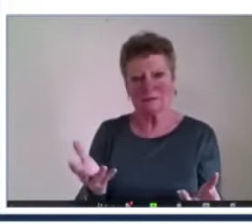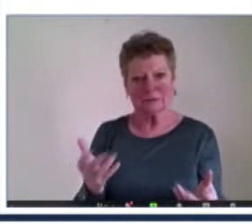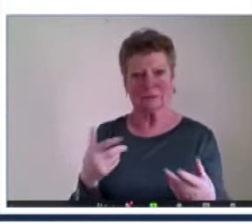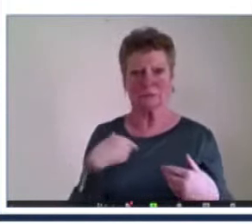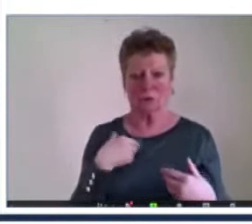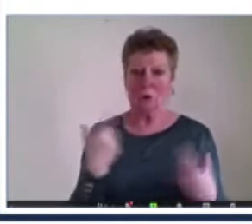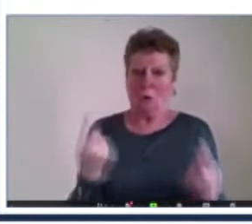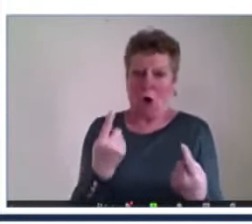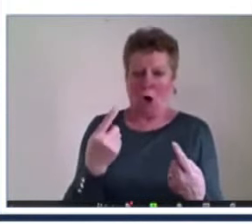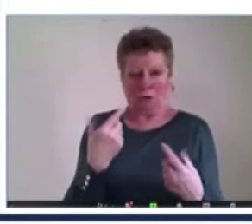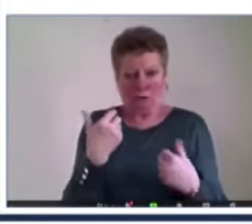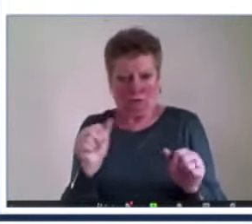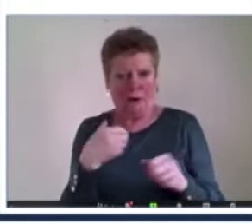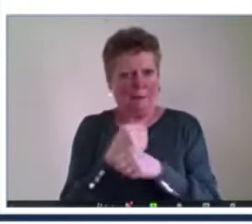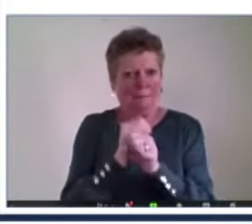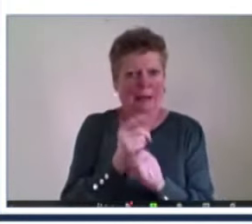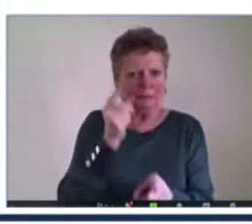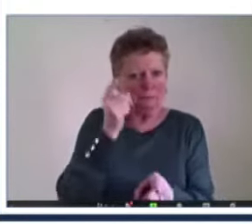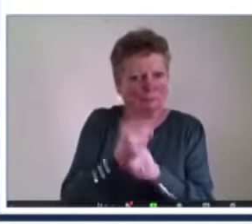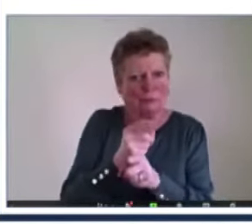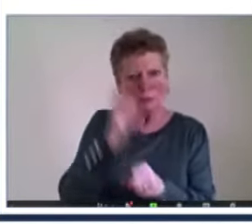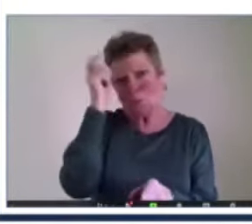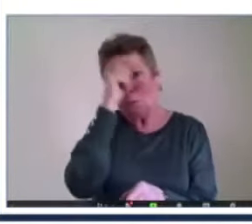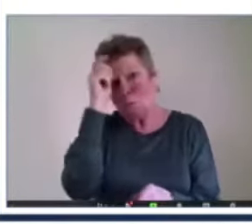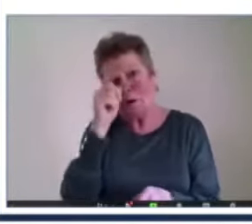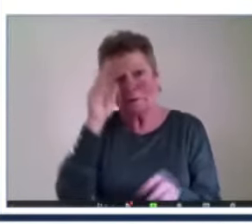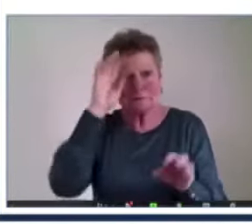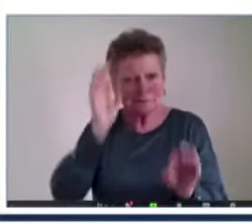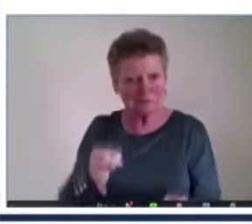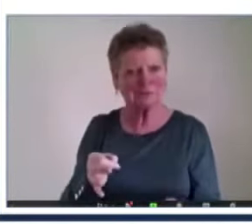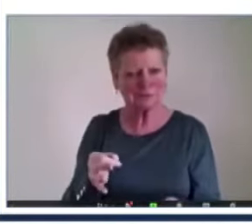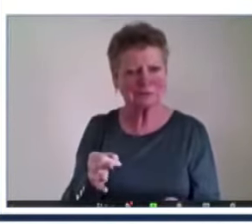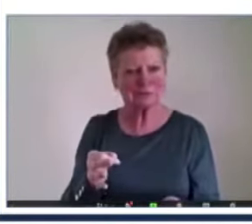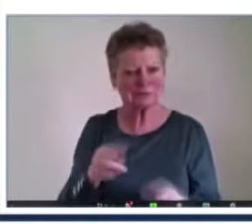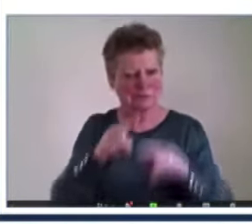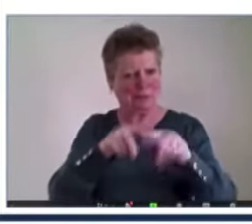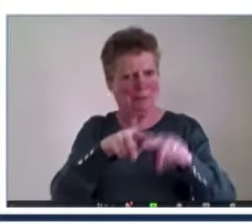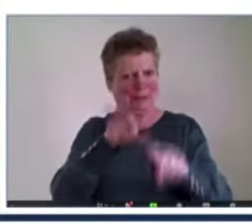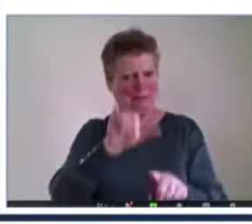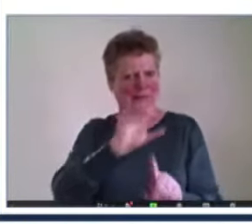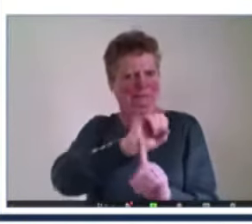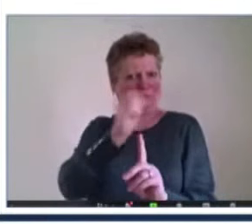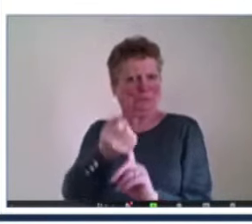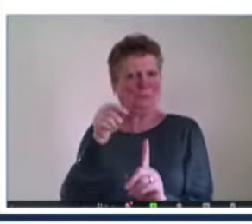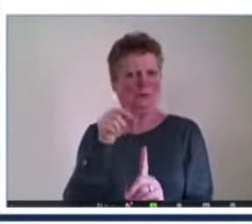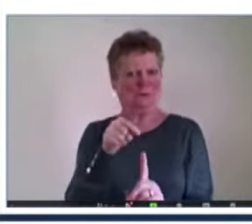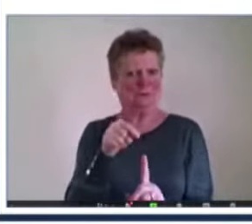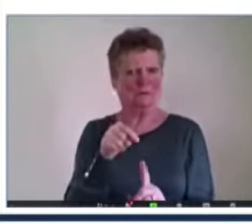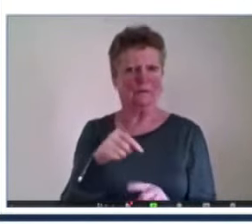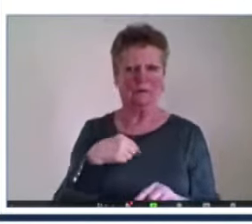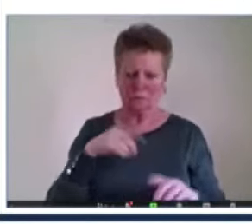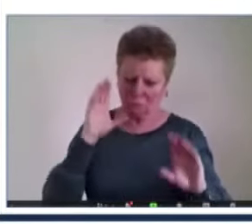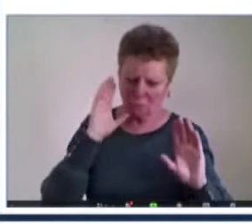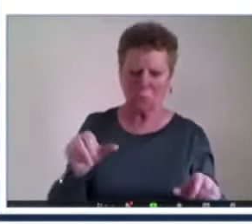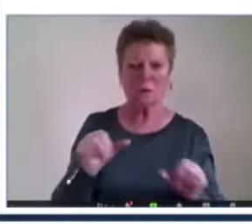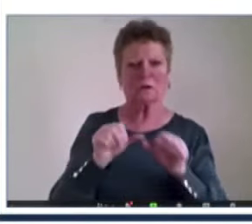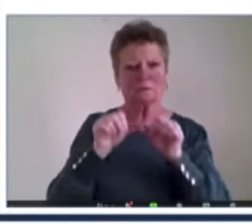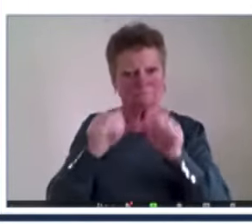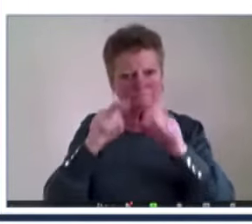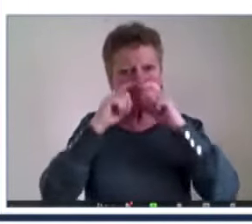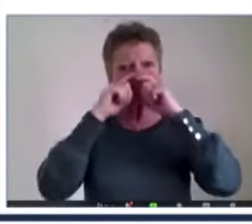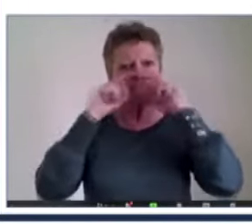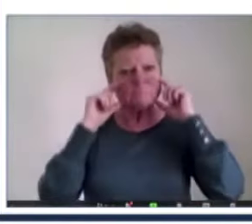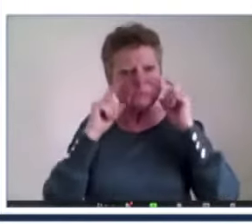based on the information at that point in time. So look, we're gonna continue mandatory masking in schools. That's the